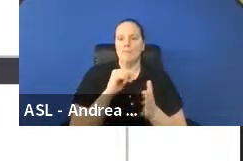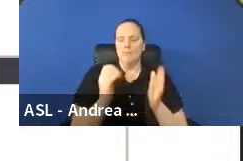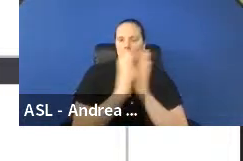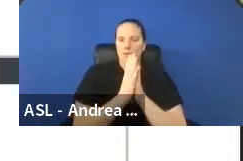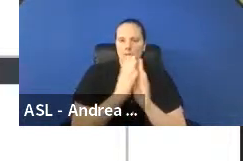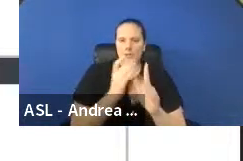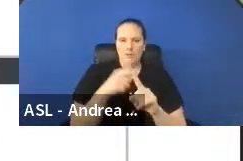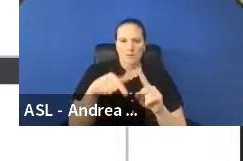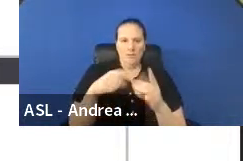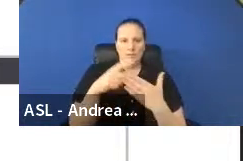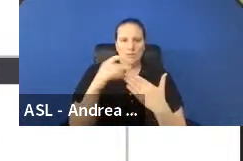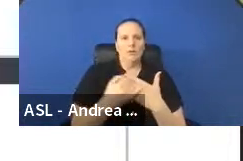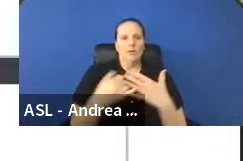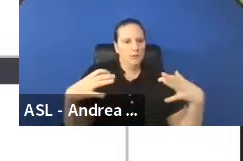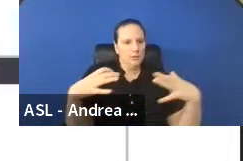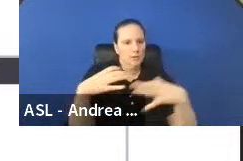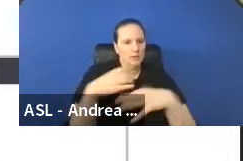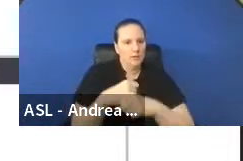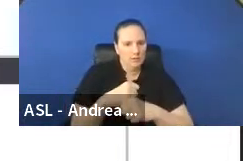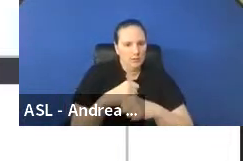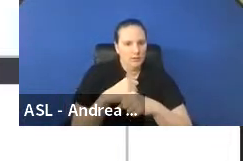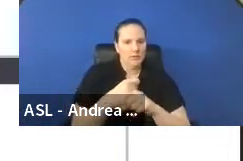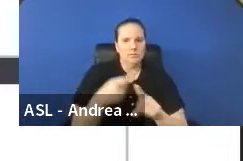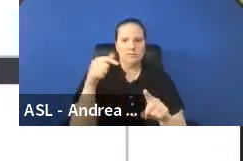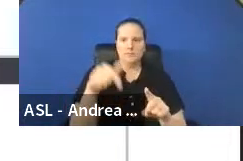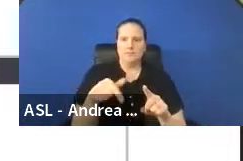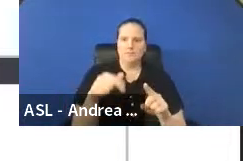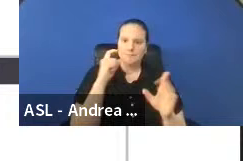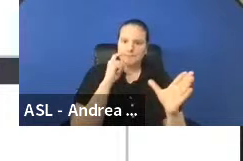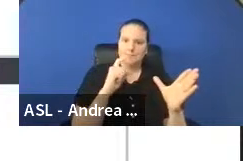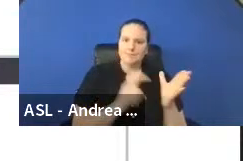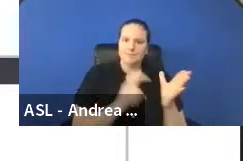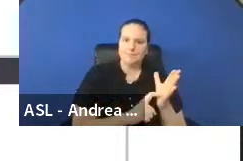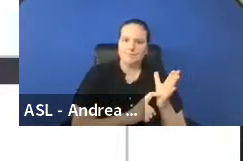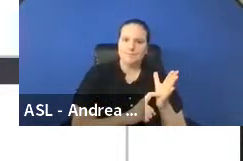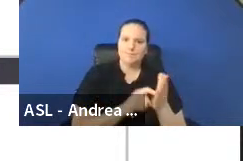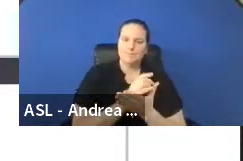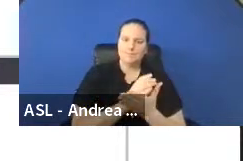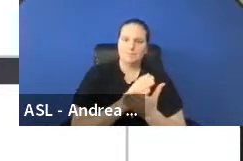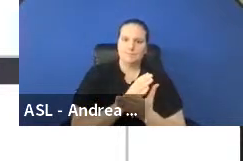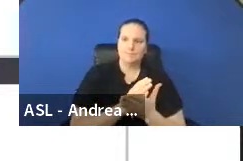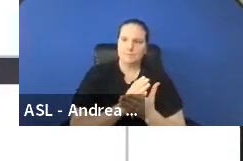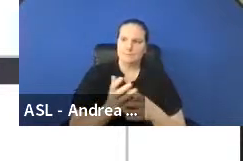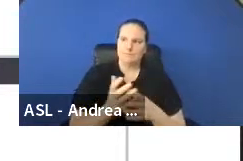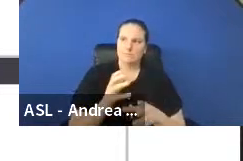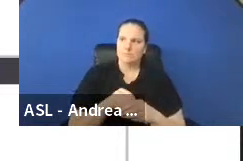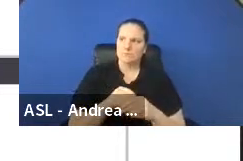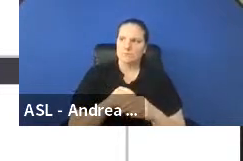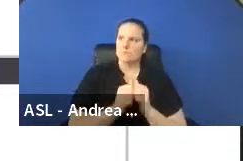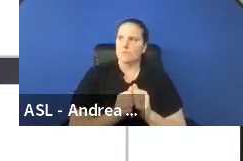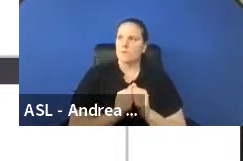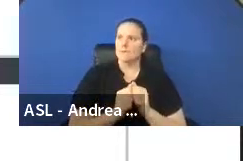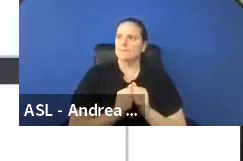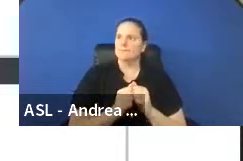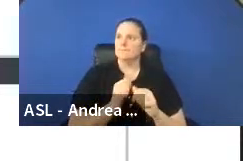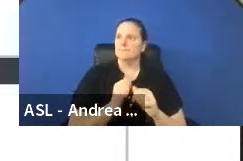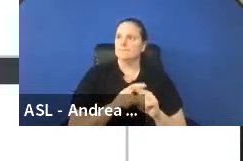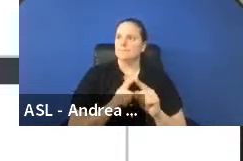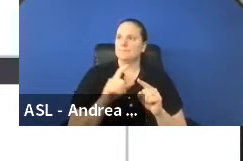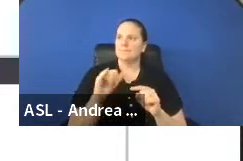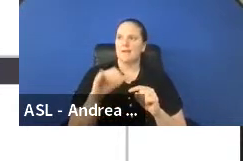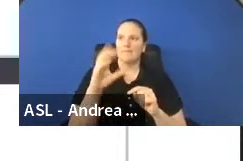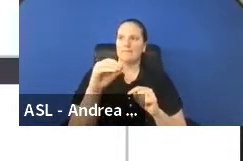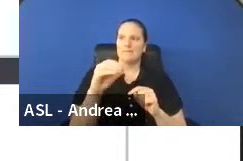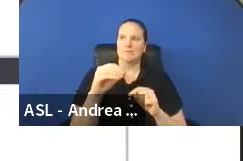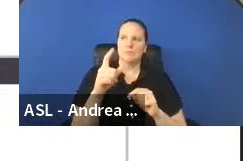a pretty concise packaging of this, recognizing that pieces will come in components, but it's 50, 100